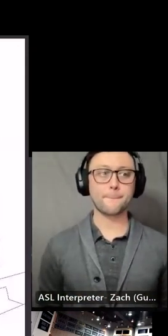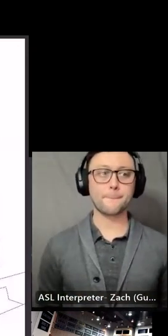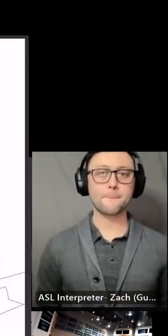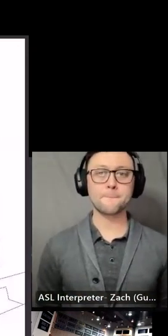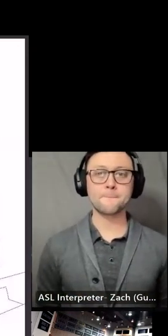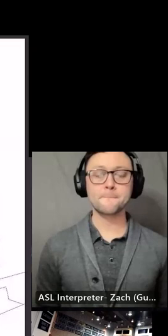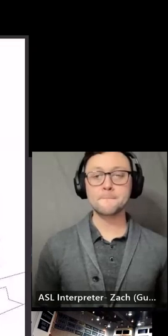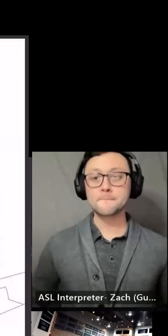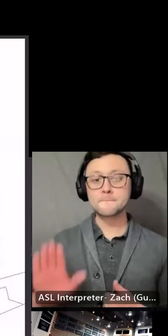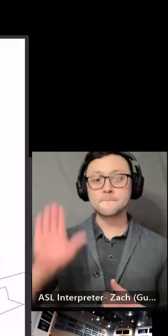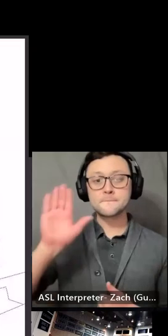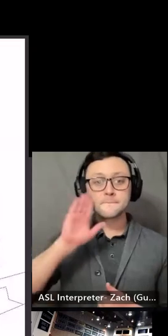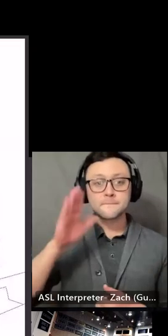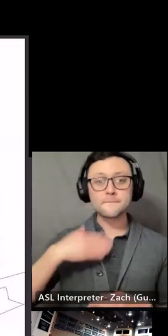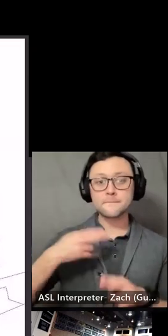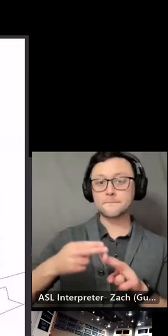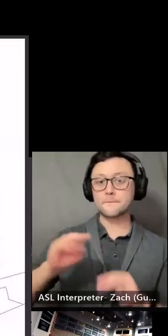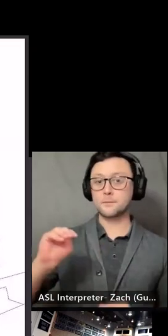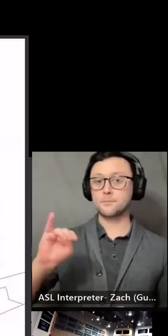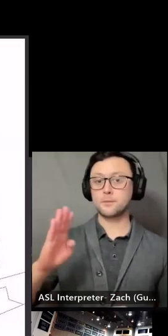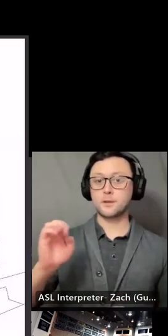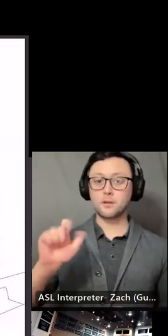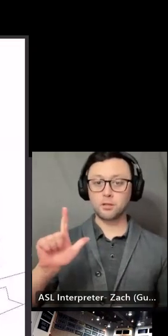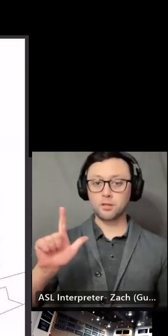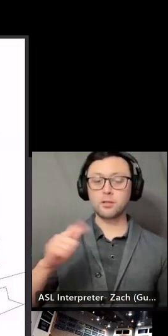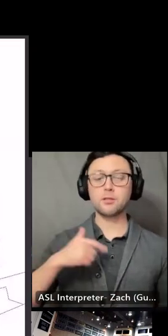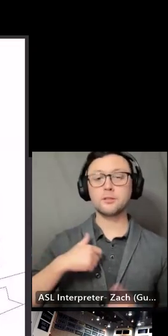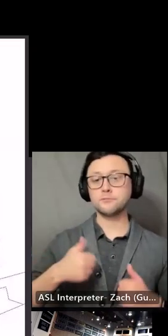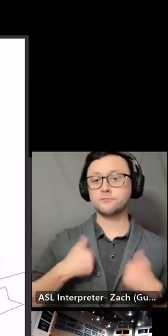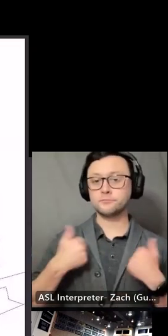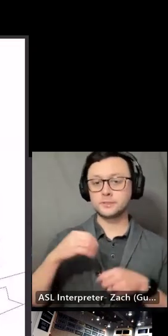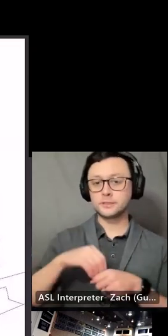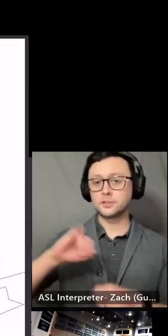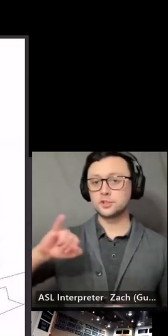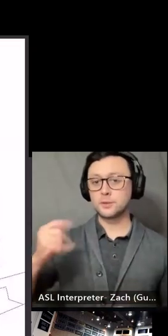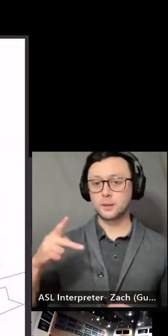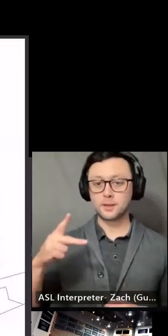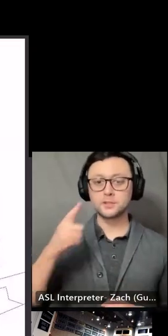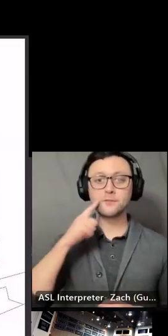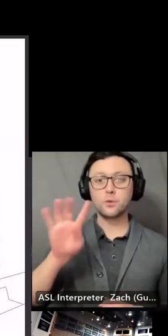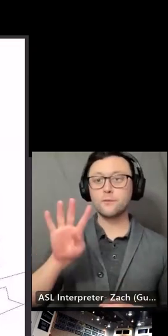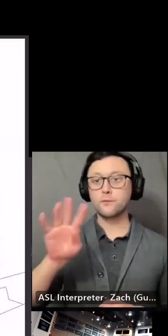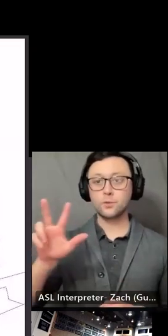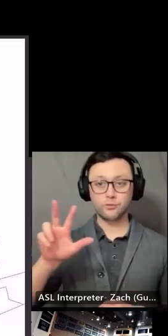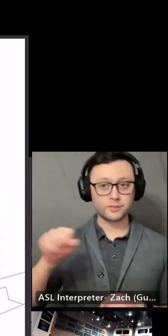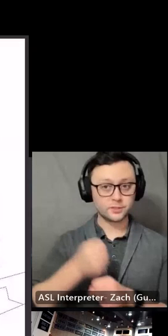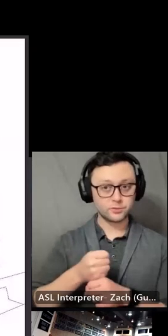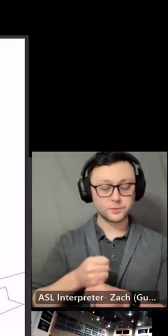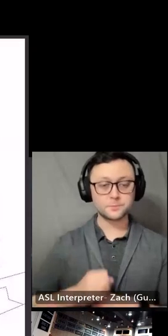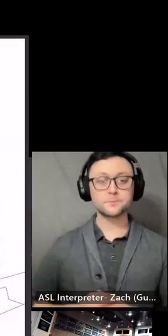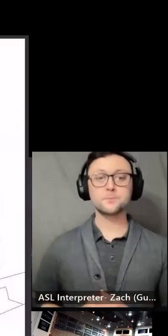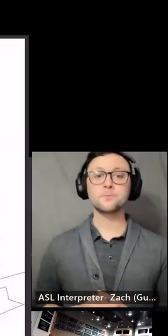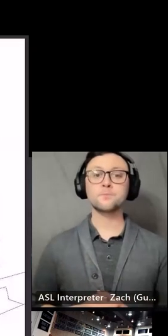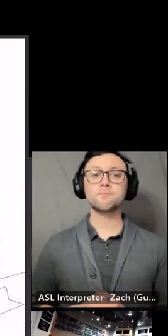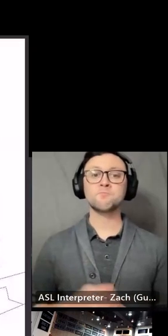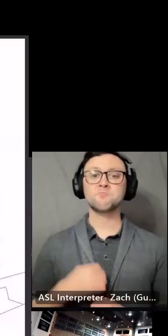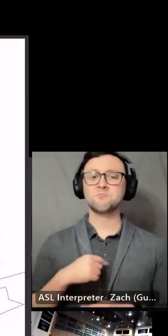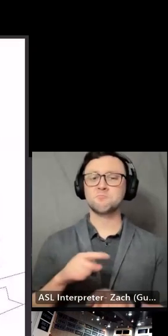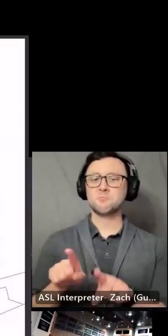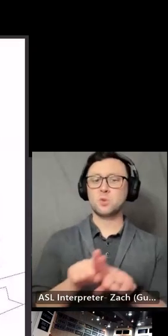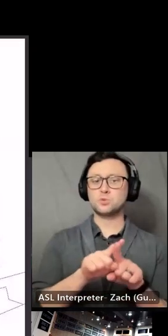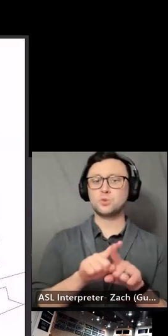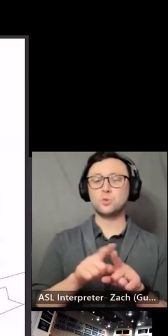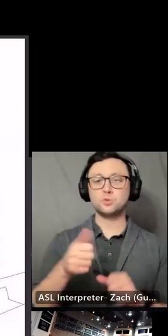Hi, my name is Michael Epp. I've been a resident of Jamaica Plain for 43 years. I'm also a